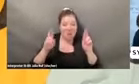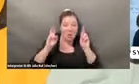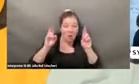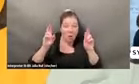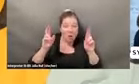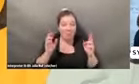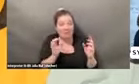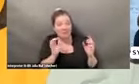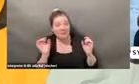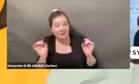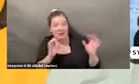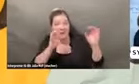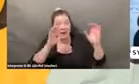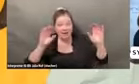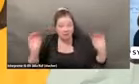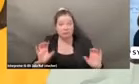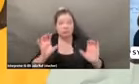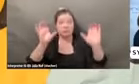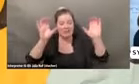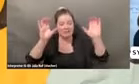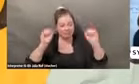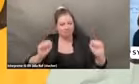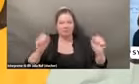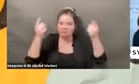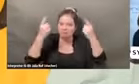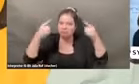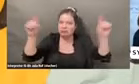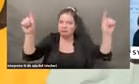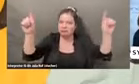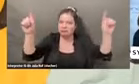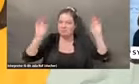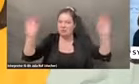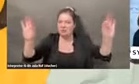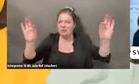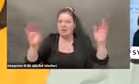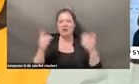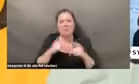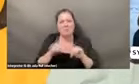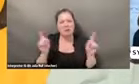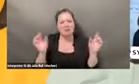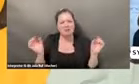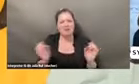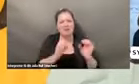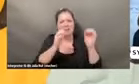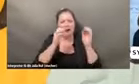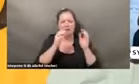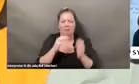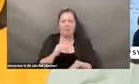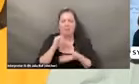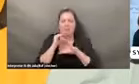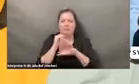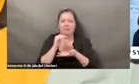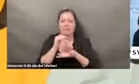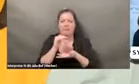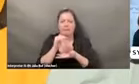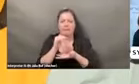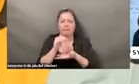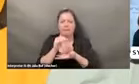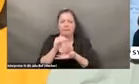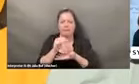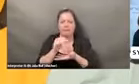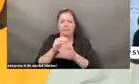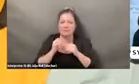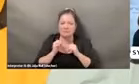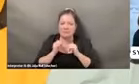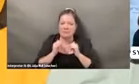be successful. However, what would you expect if not more feedback will be created? Your expectation, will EU or